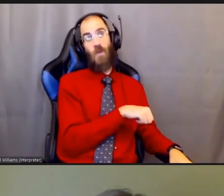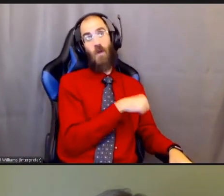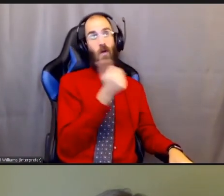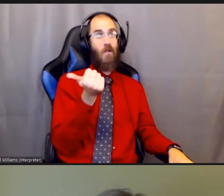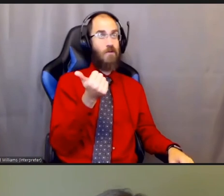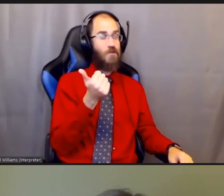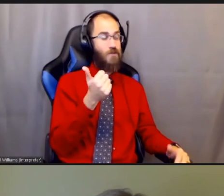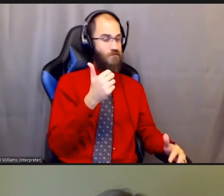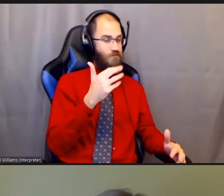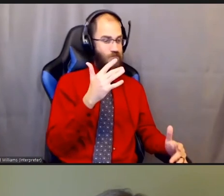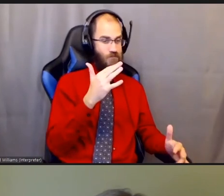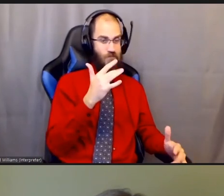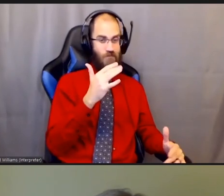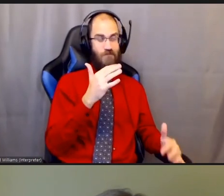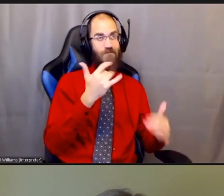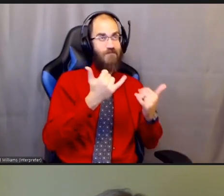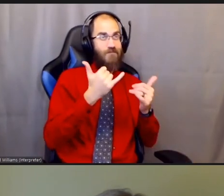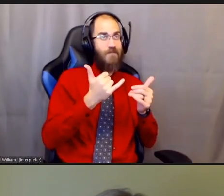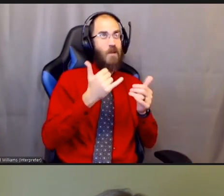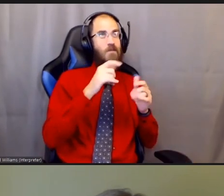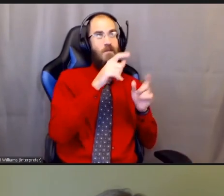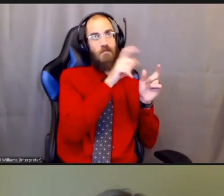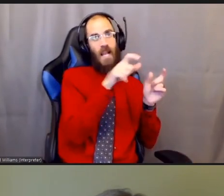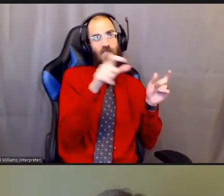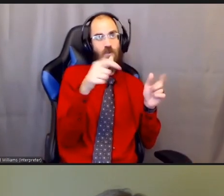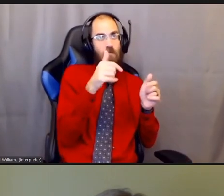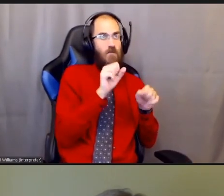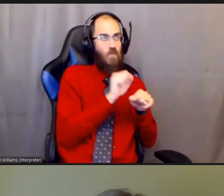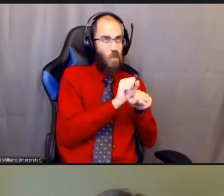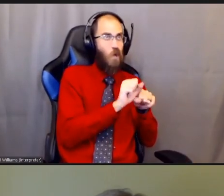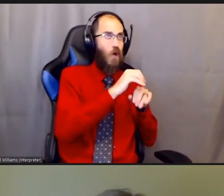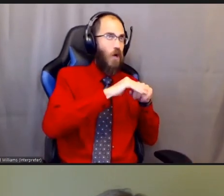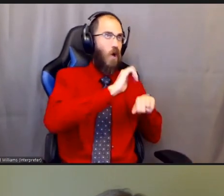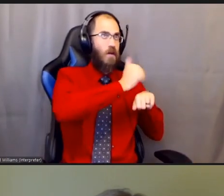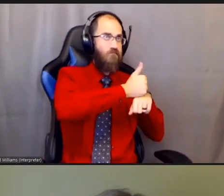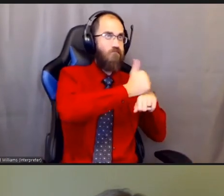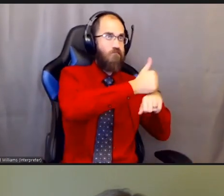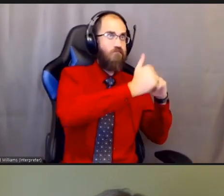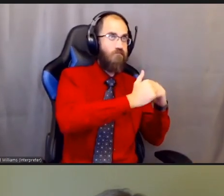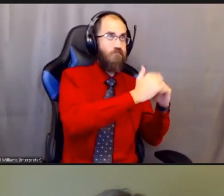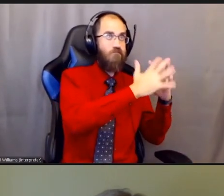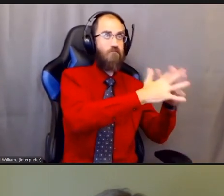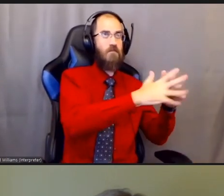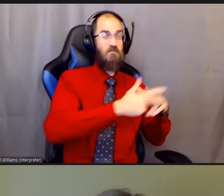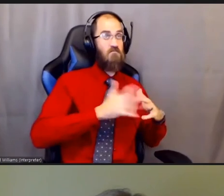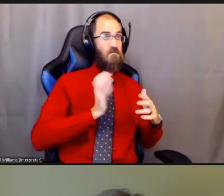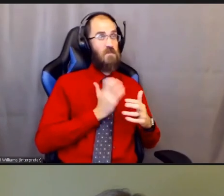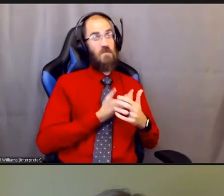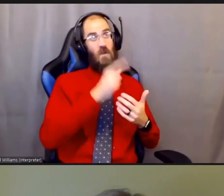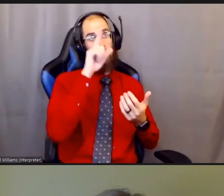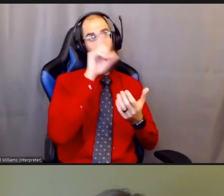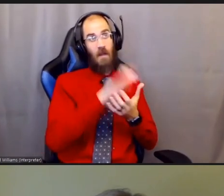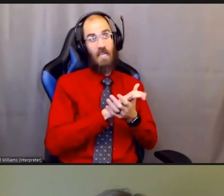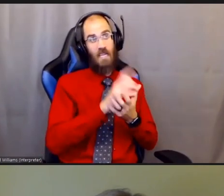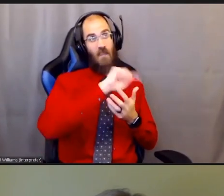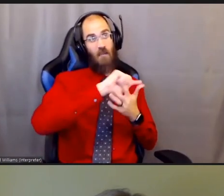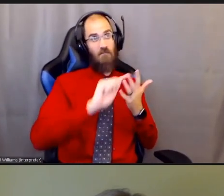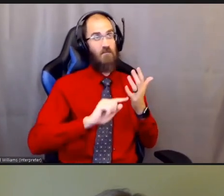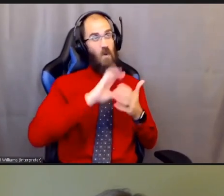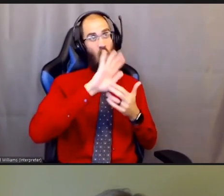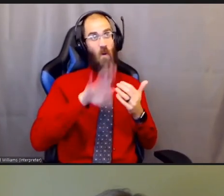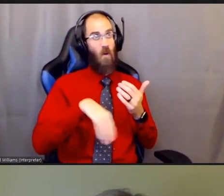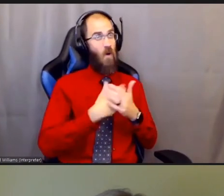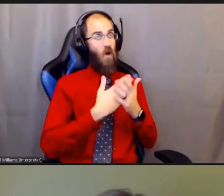implementations that are in process on the spectrum side, it is our belief that these are all